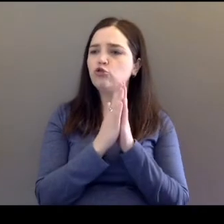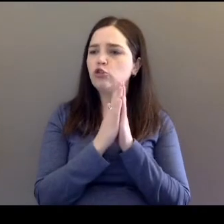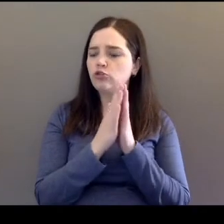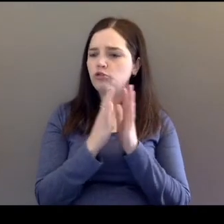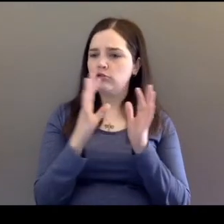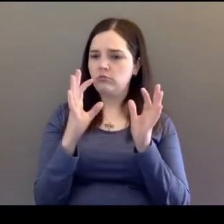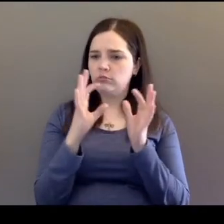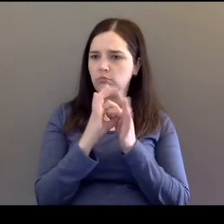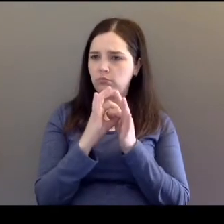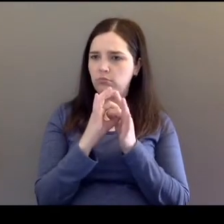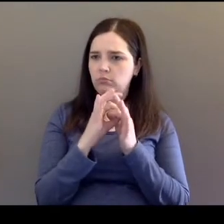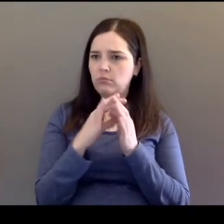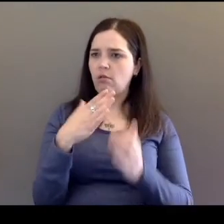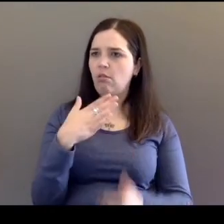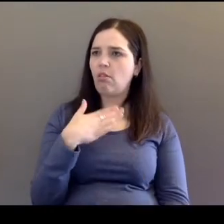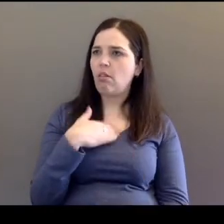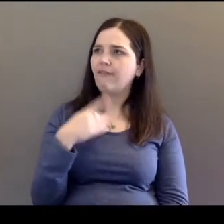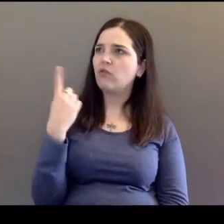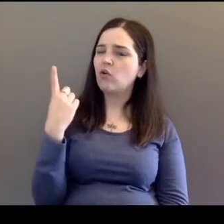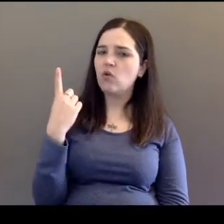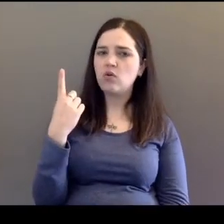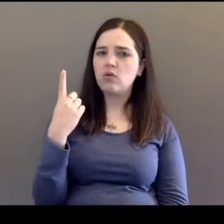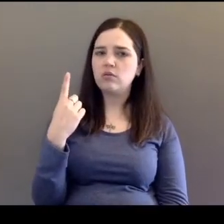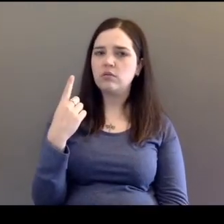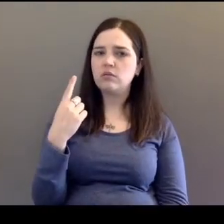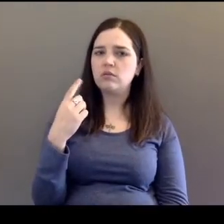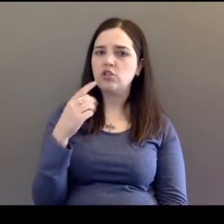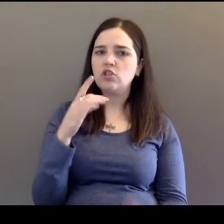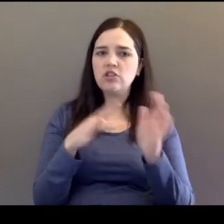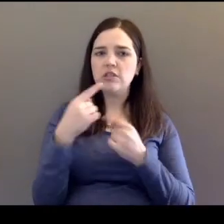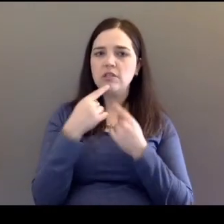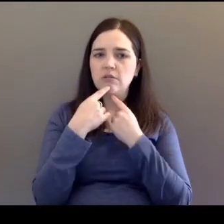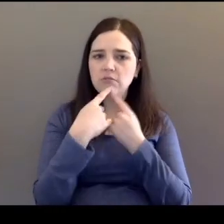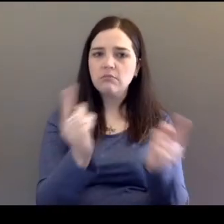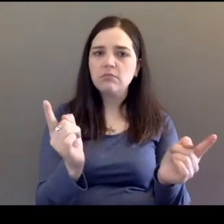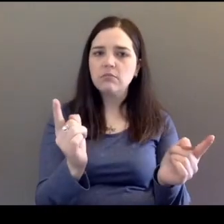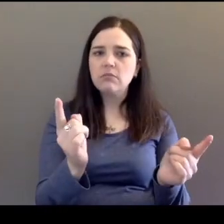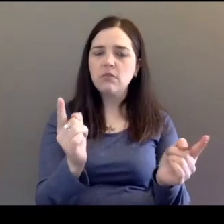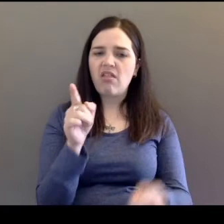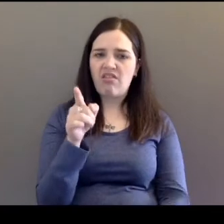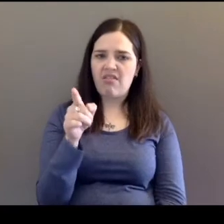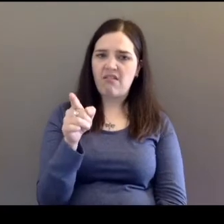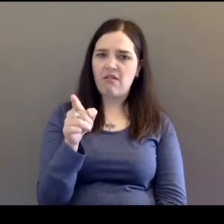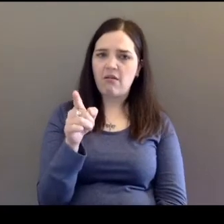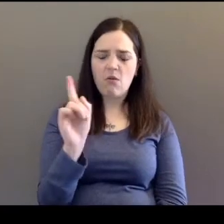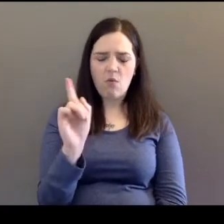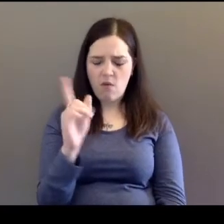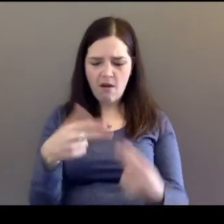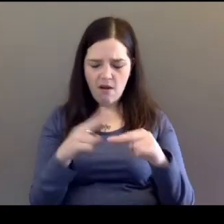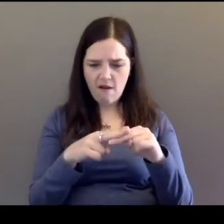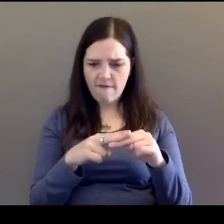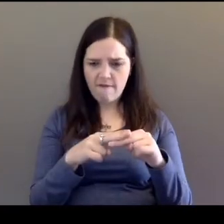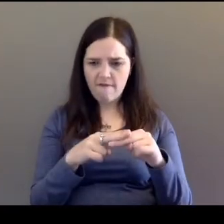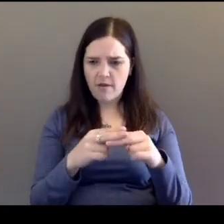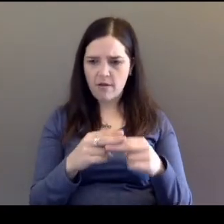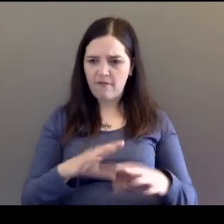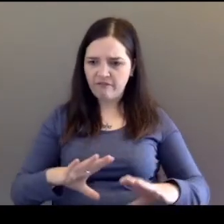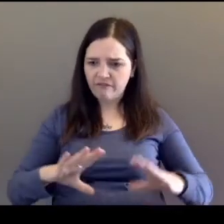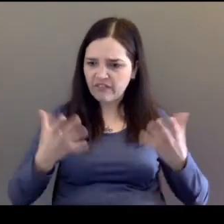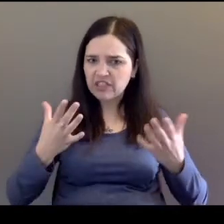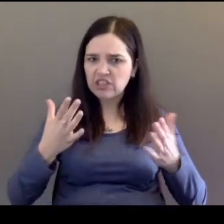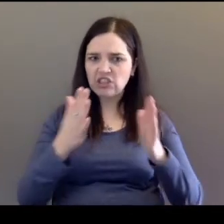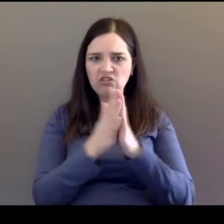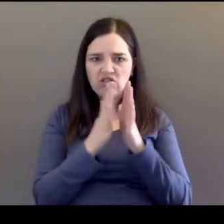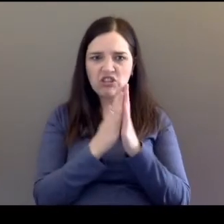about the love of God, the gospel of Jesus Christ, what if for a while we don't have all the things that we thought